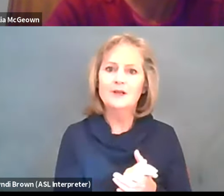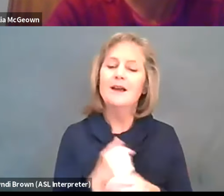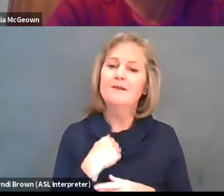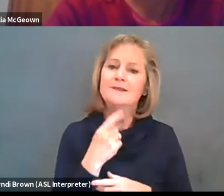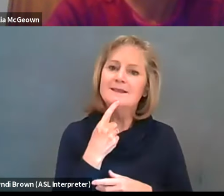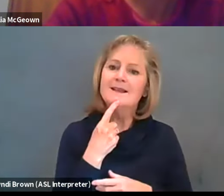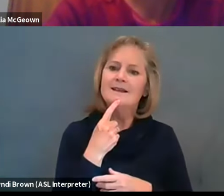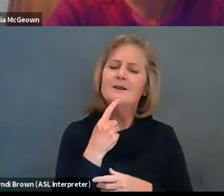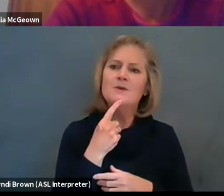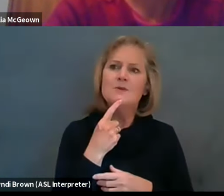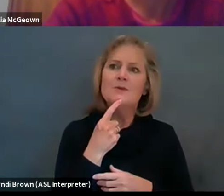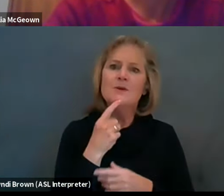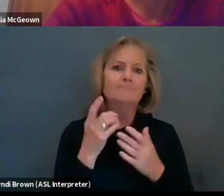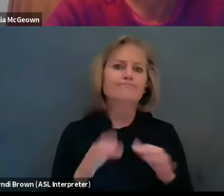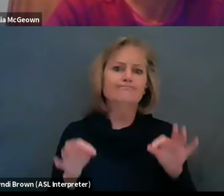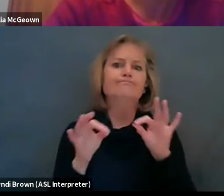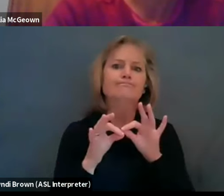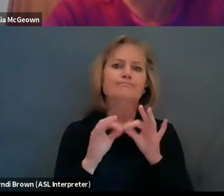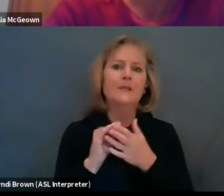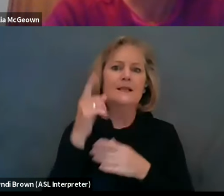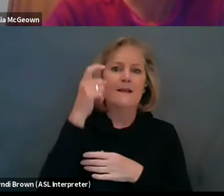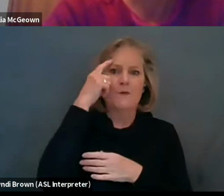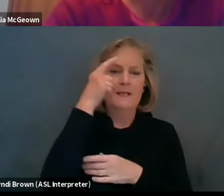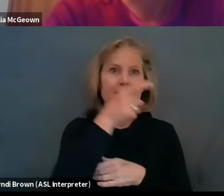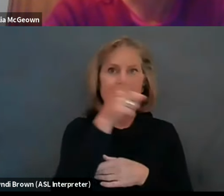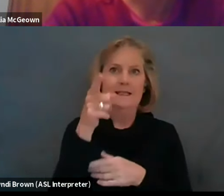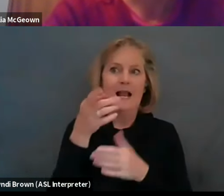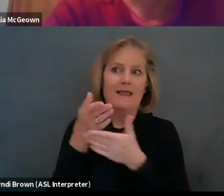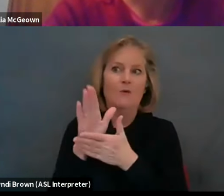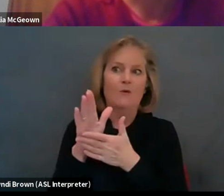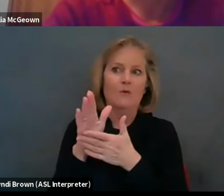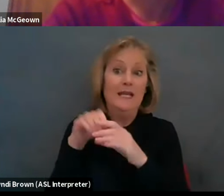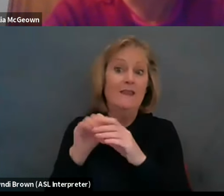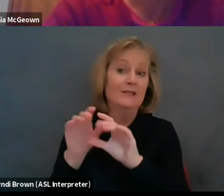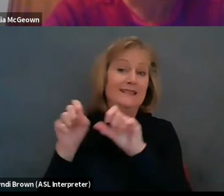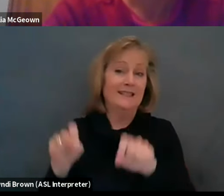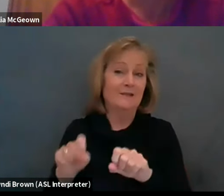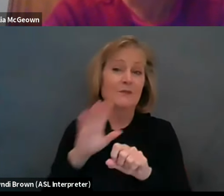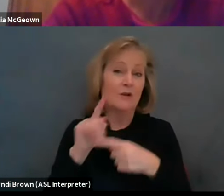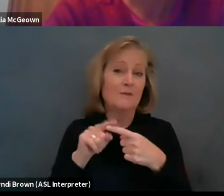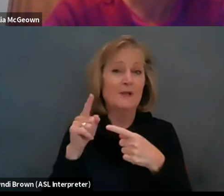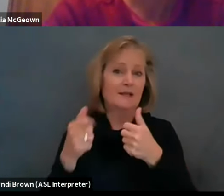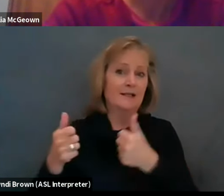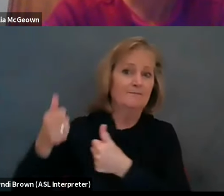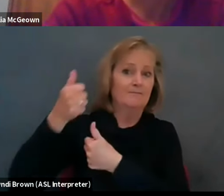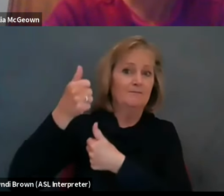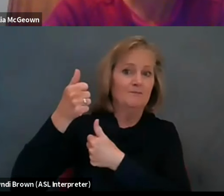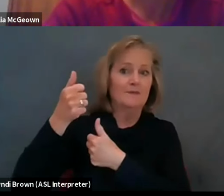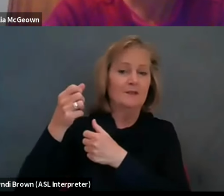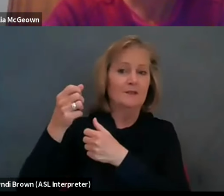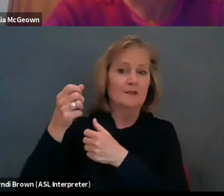say it's very important that the governments align their system. So I'm talking about their administrative data